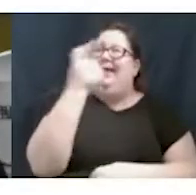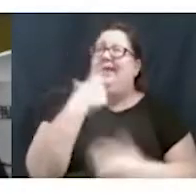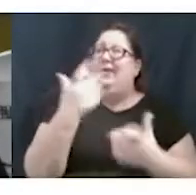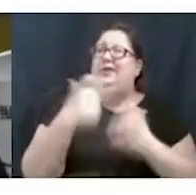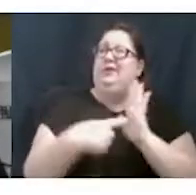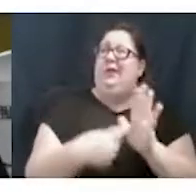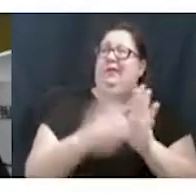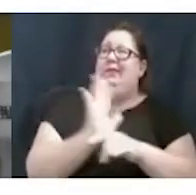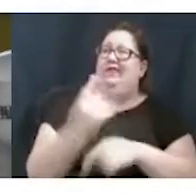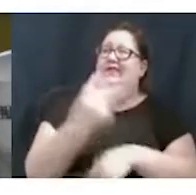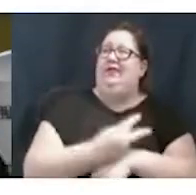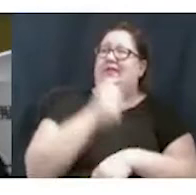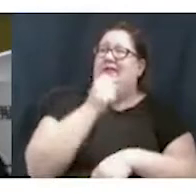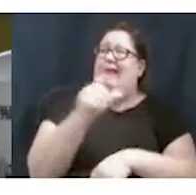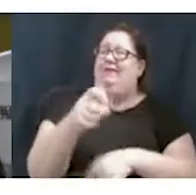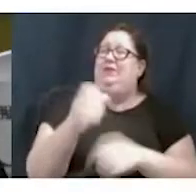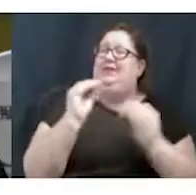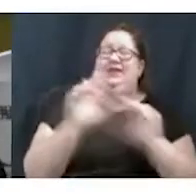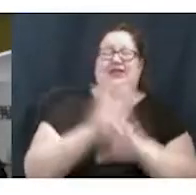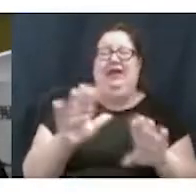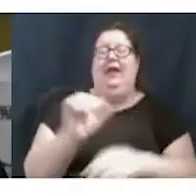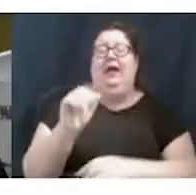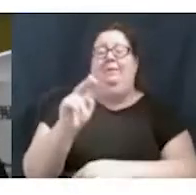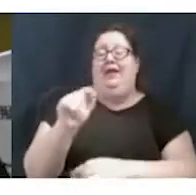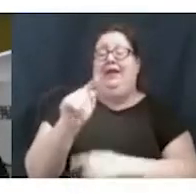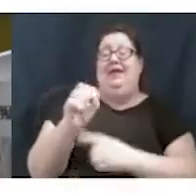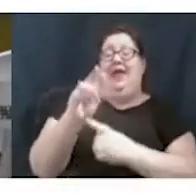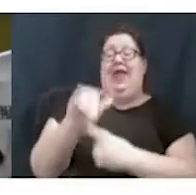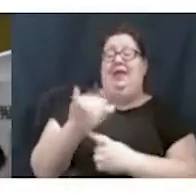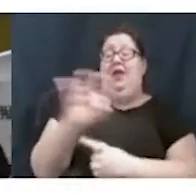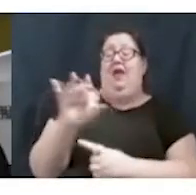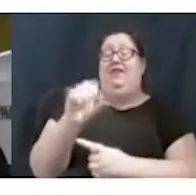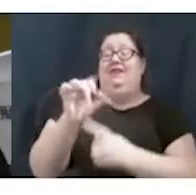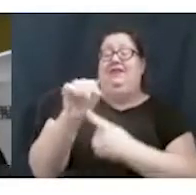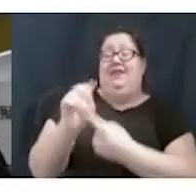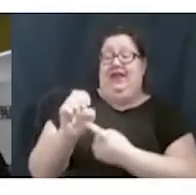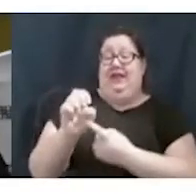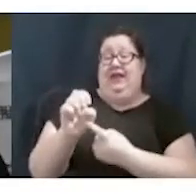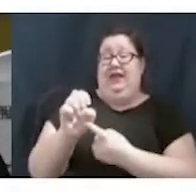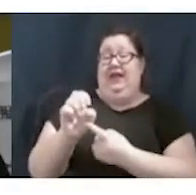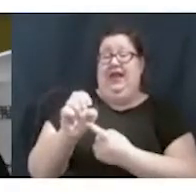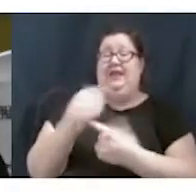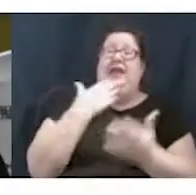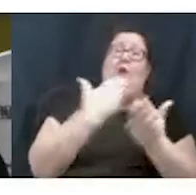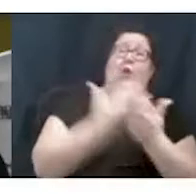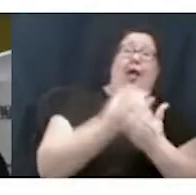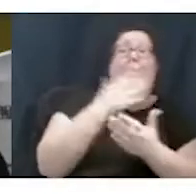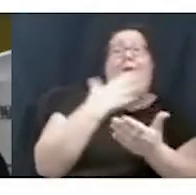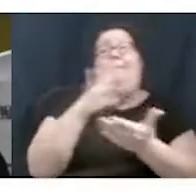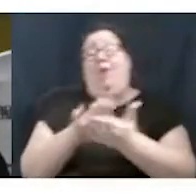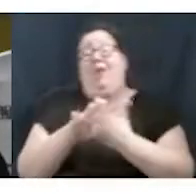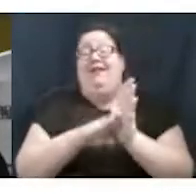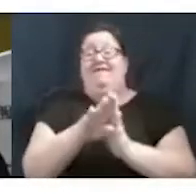movie. But anatomy of a scene, taking a really well developed or poorly developed scene, watching